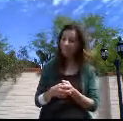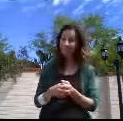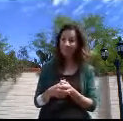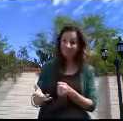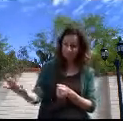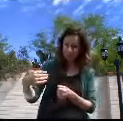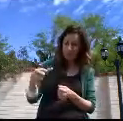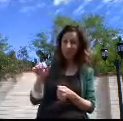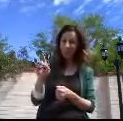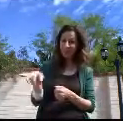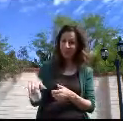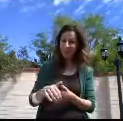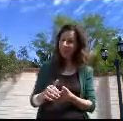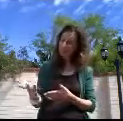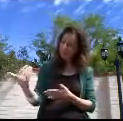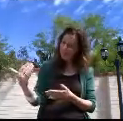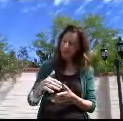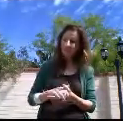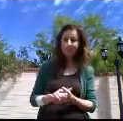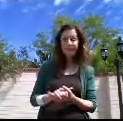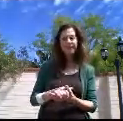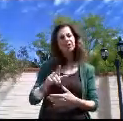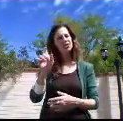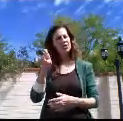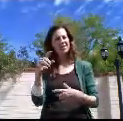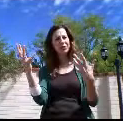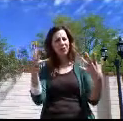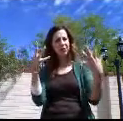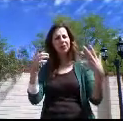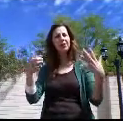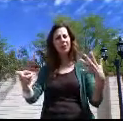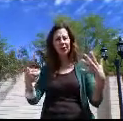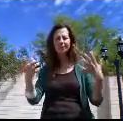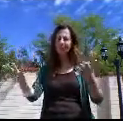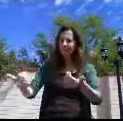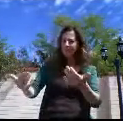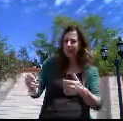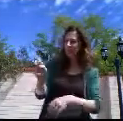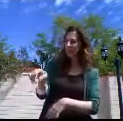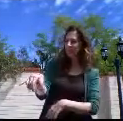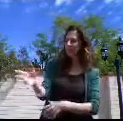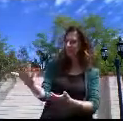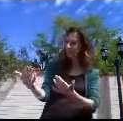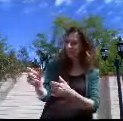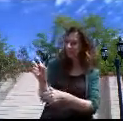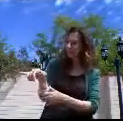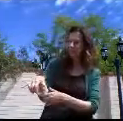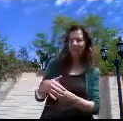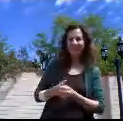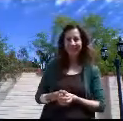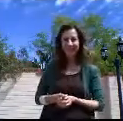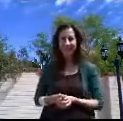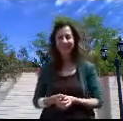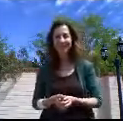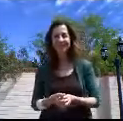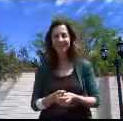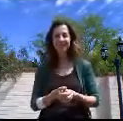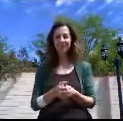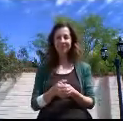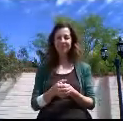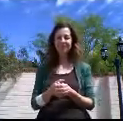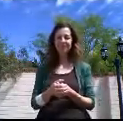on. Come on, Sassy. Come on, Sassy. Think she needs some cheering on. Go, Sassy. Go, Sassy. Come on, Sassy.